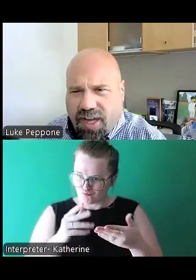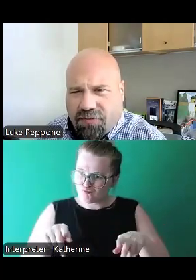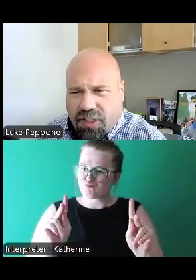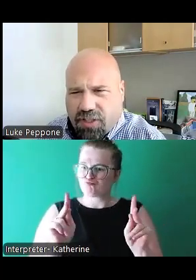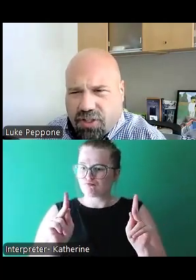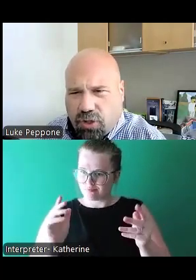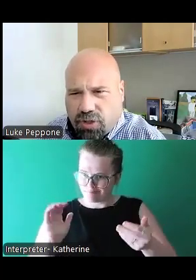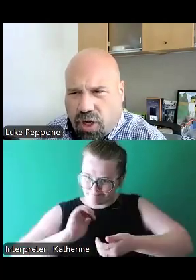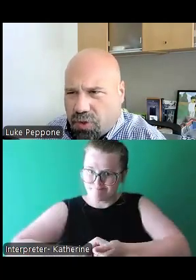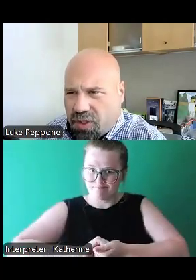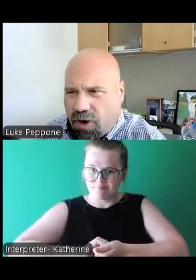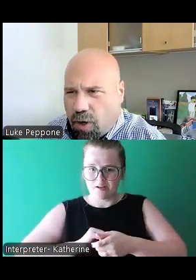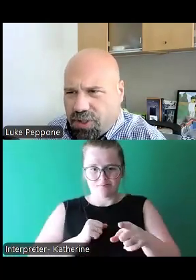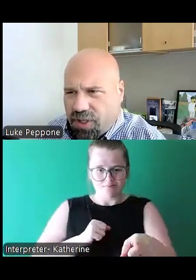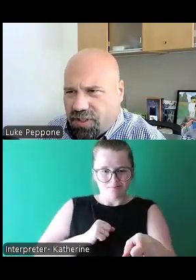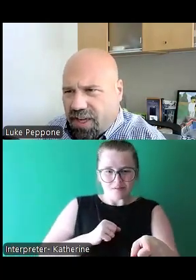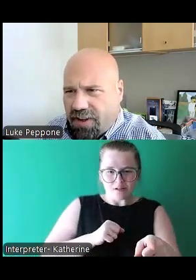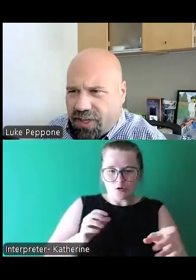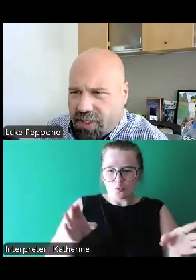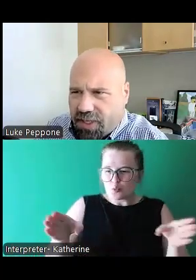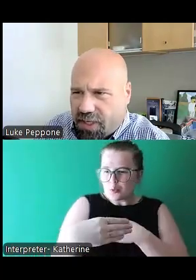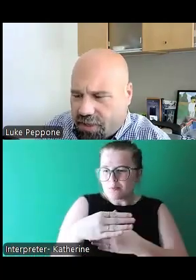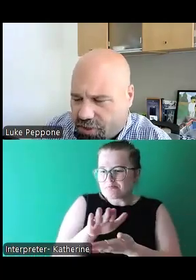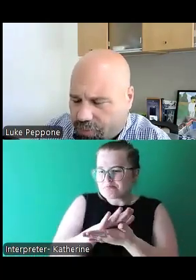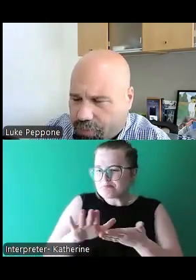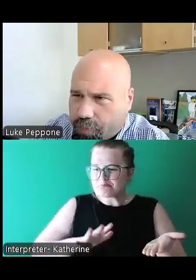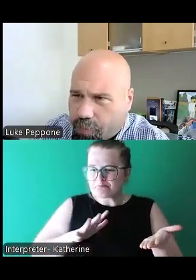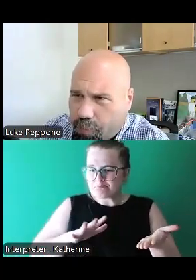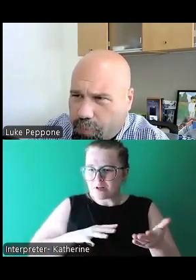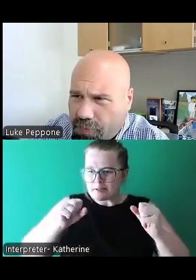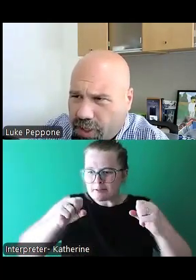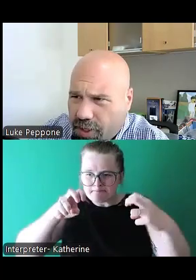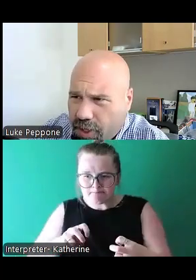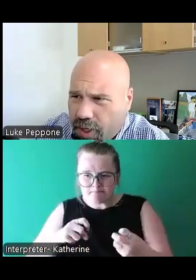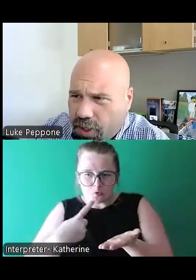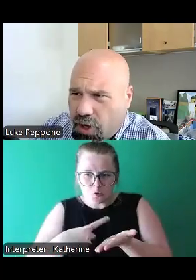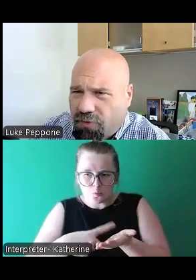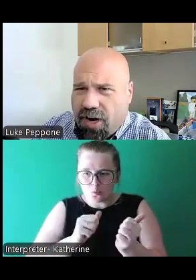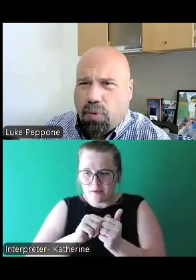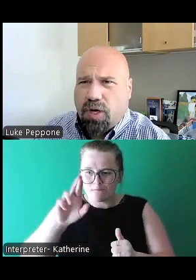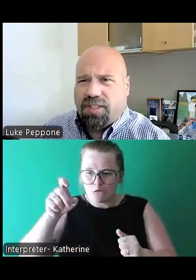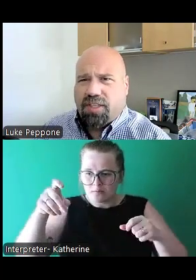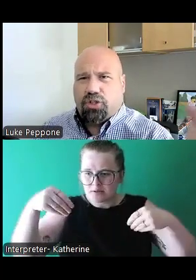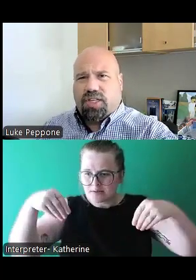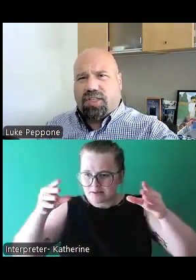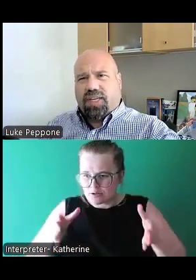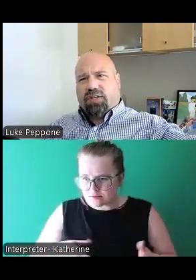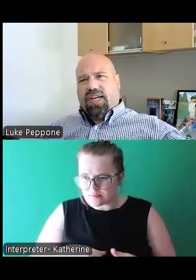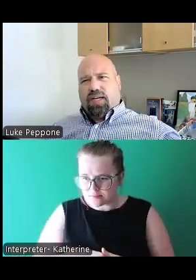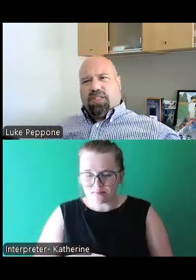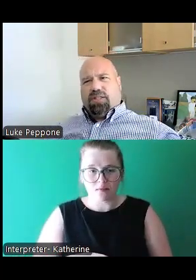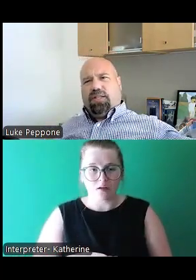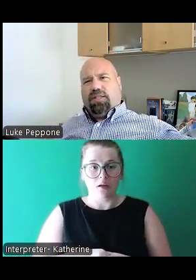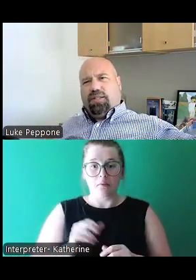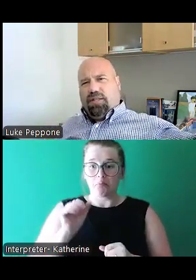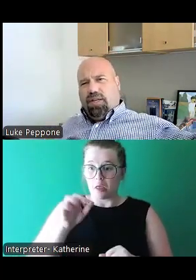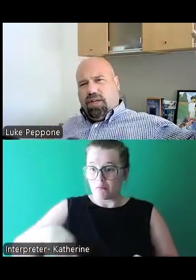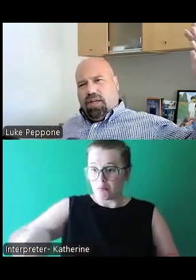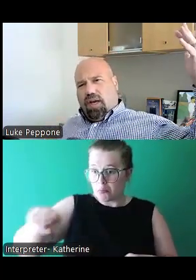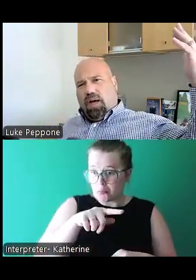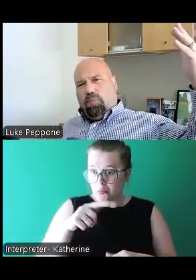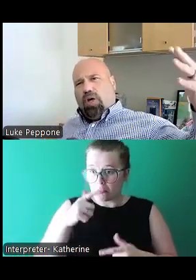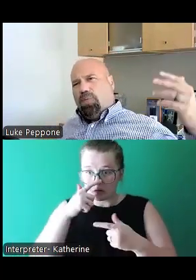that they have to consult and talk with the pharmacist if they have any needs. So for anyone that's interested in getting their cannabis